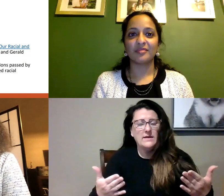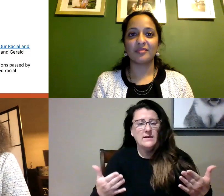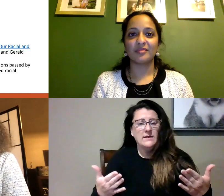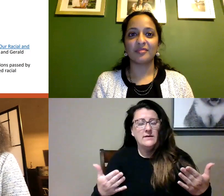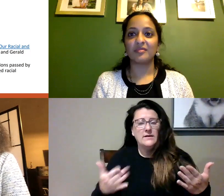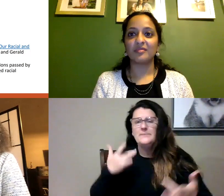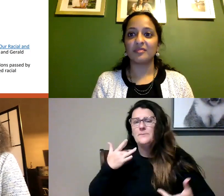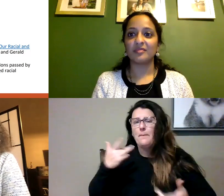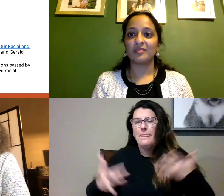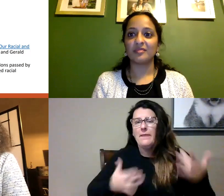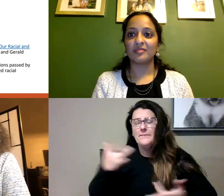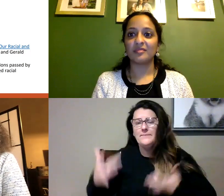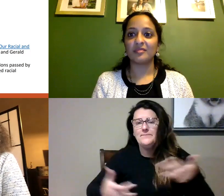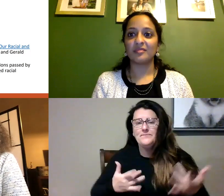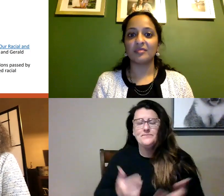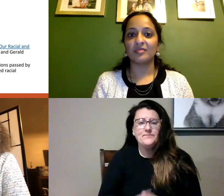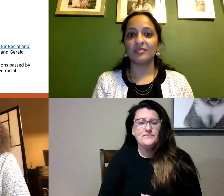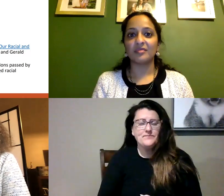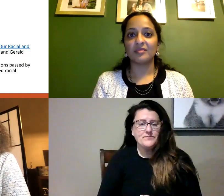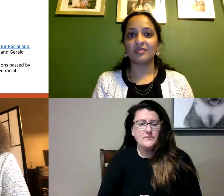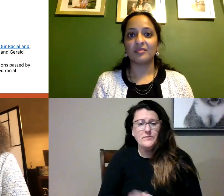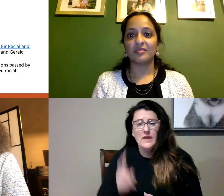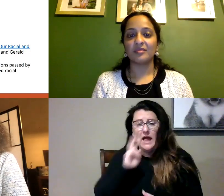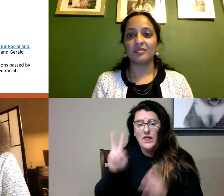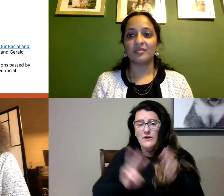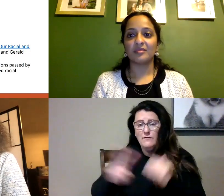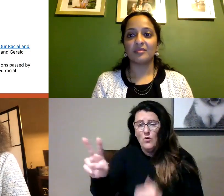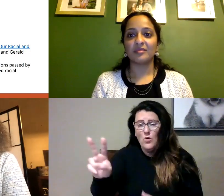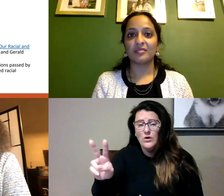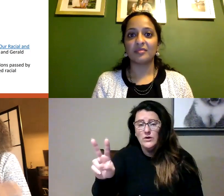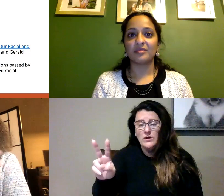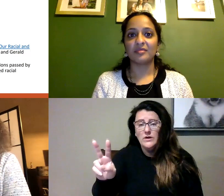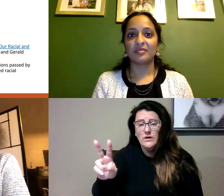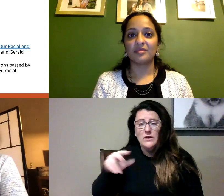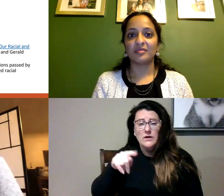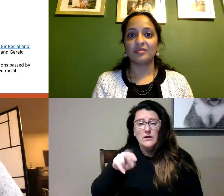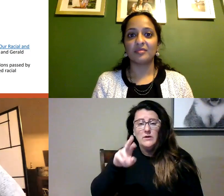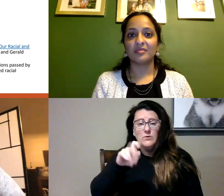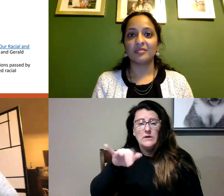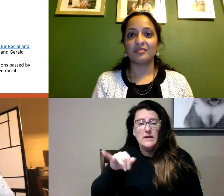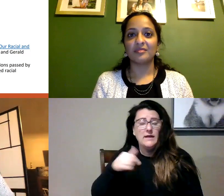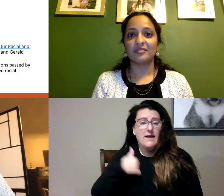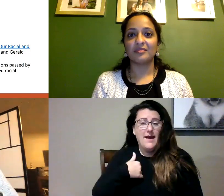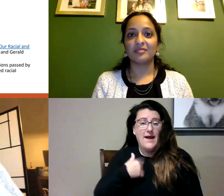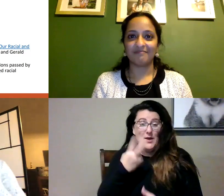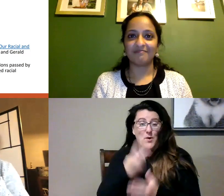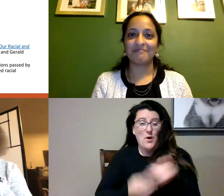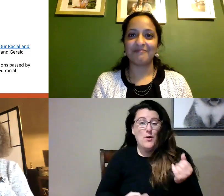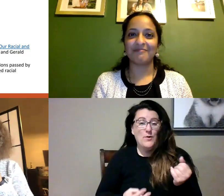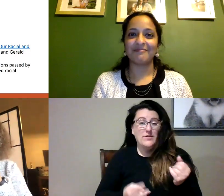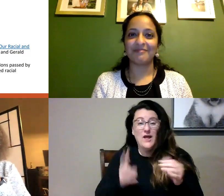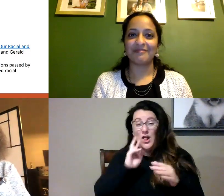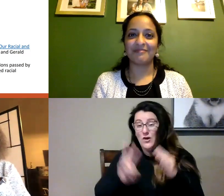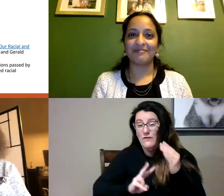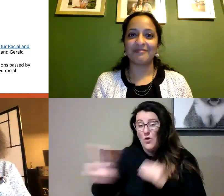really excited to see that. And I look forward to working, Preeti and I both look forward to working with the